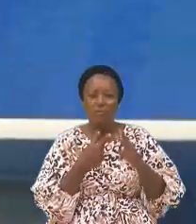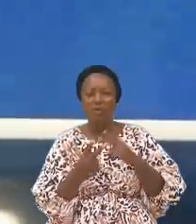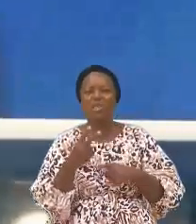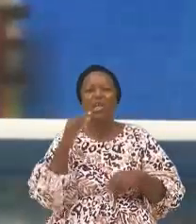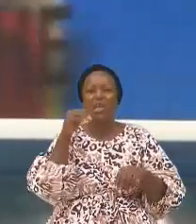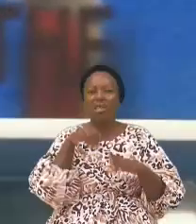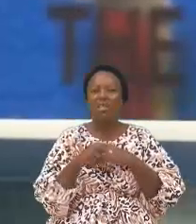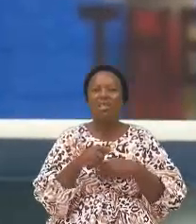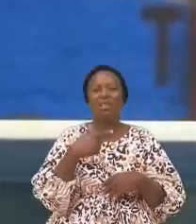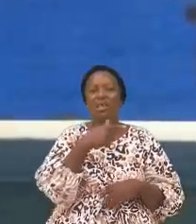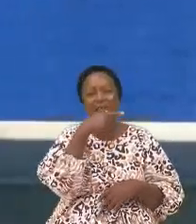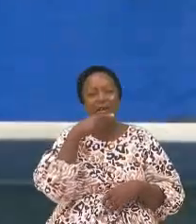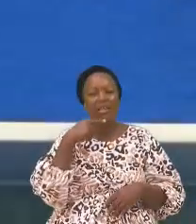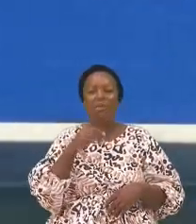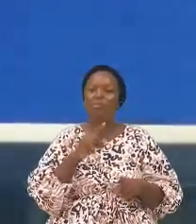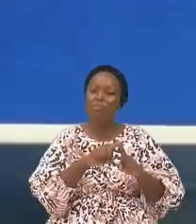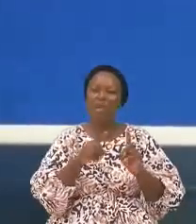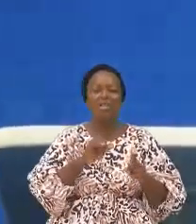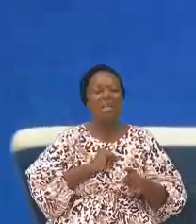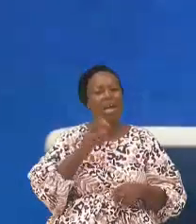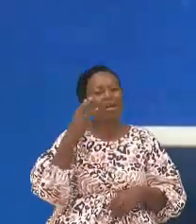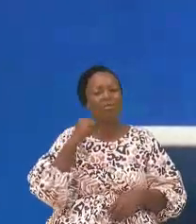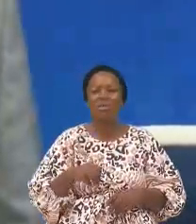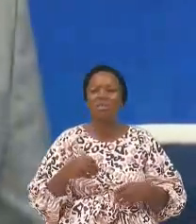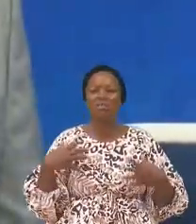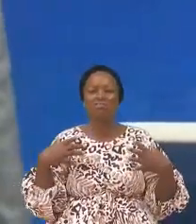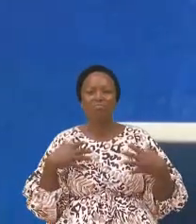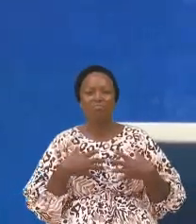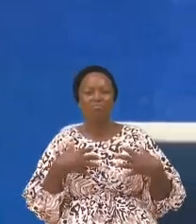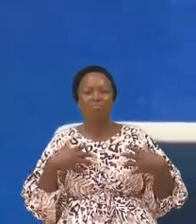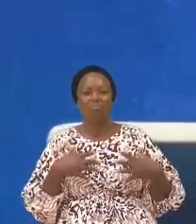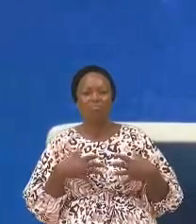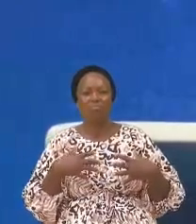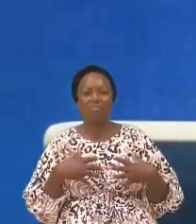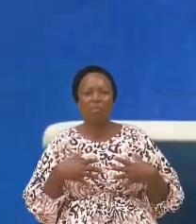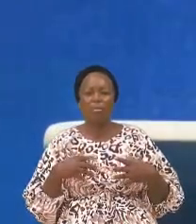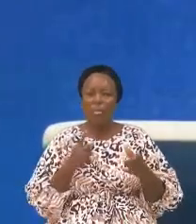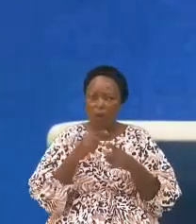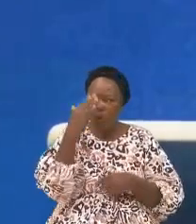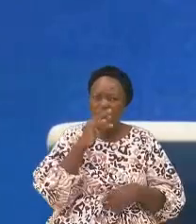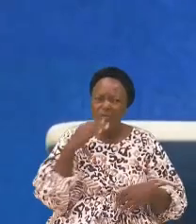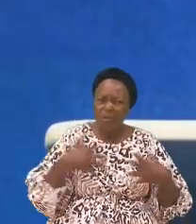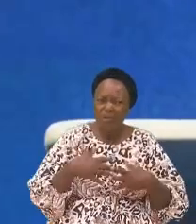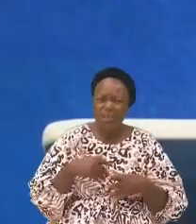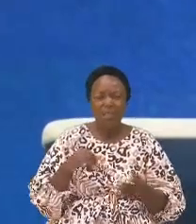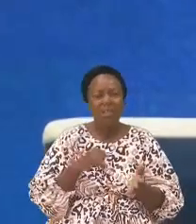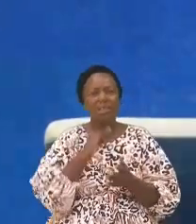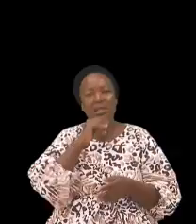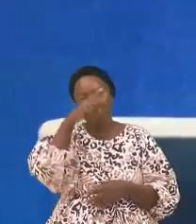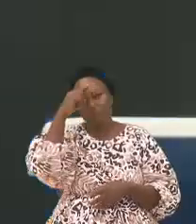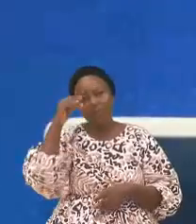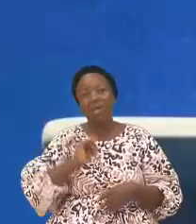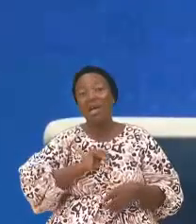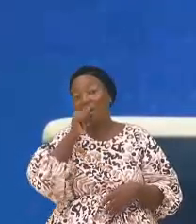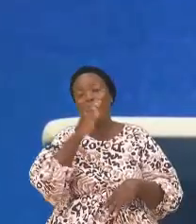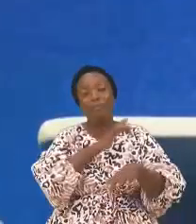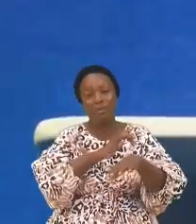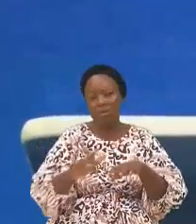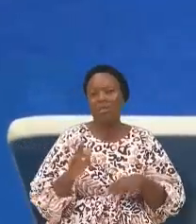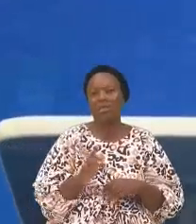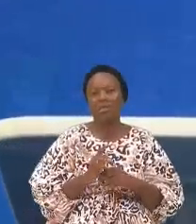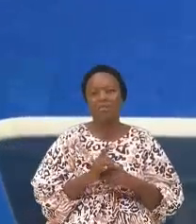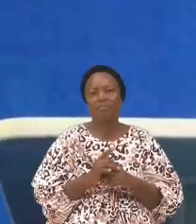I heard your voice in the garden. I was afraid. Why are you afraid? He